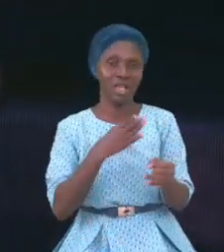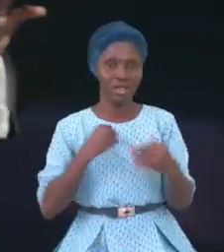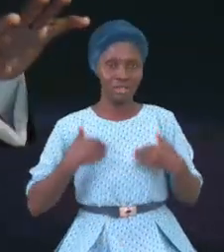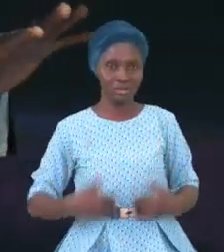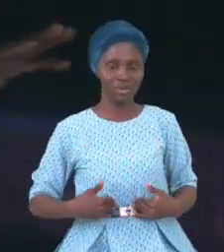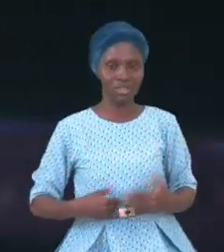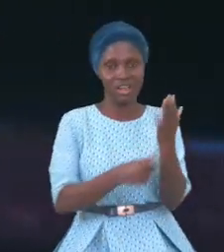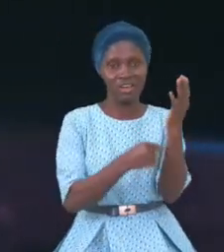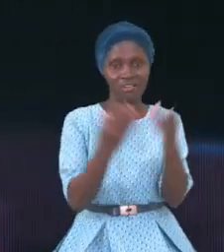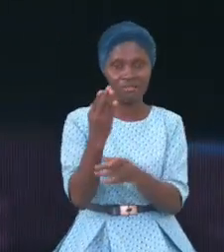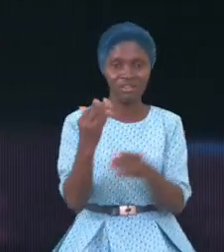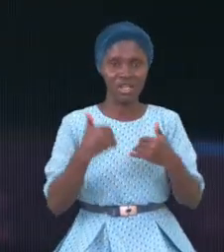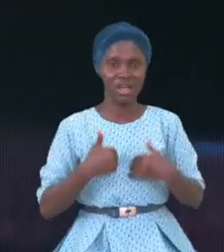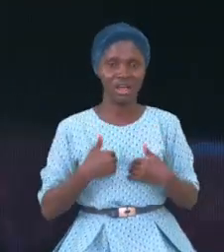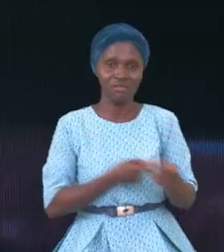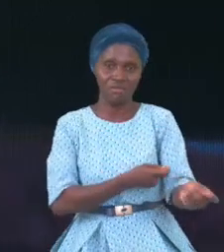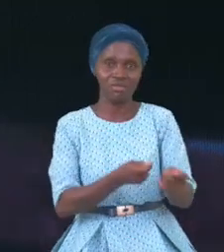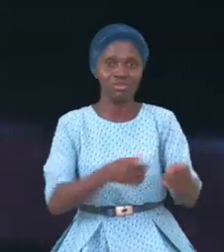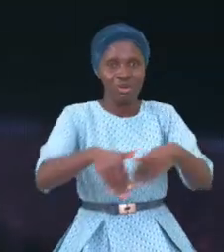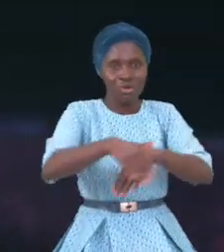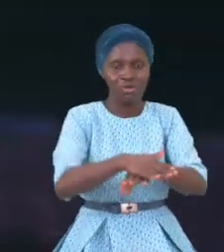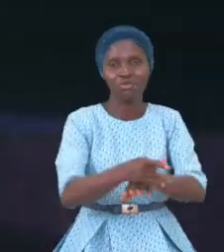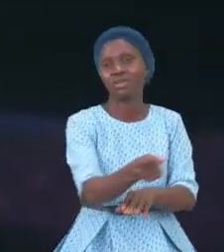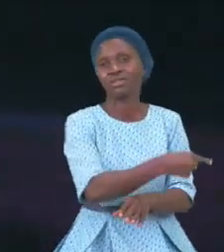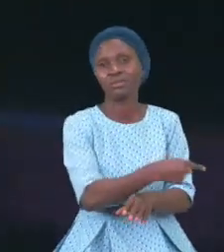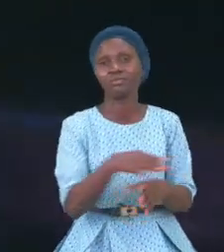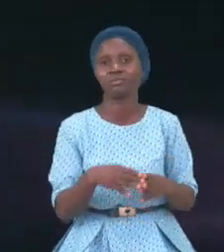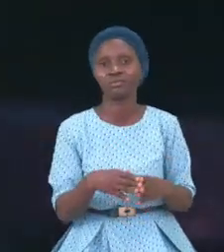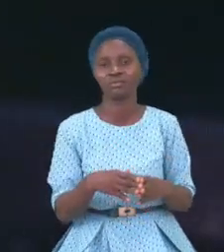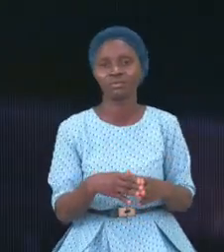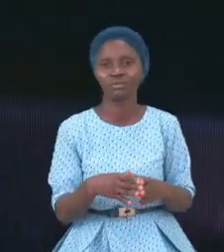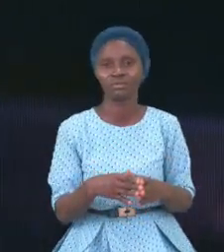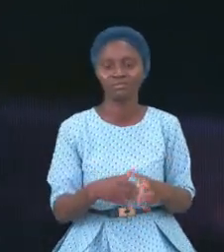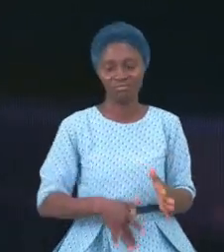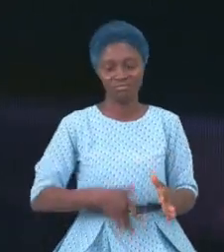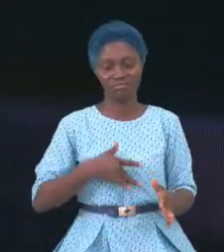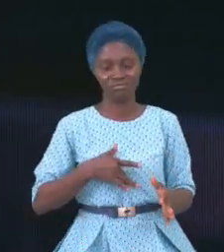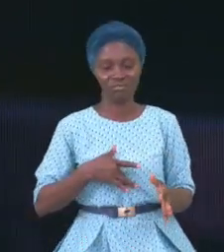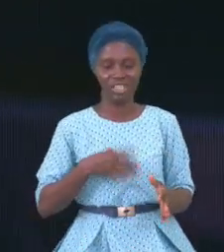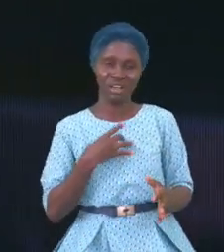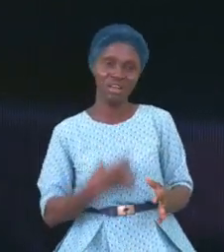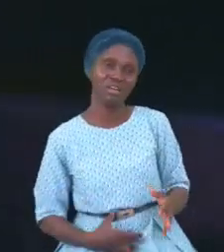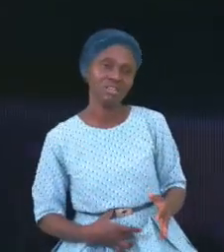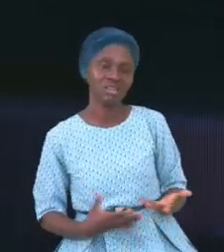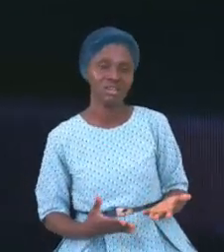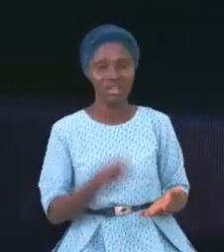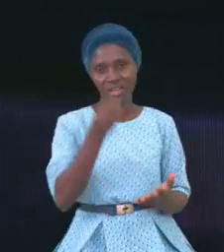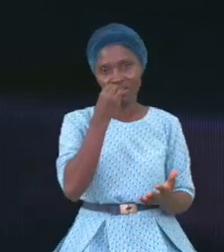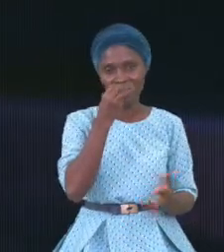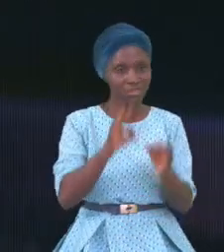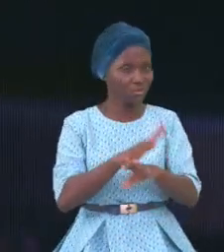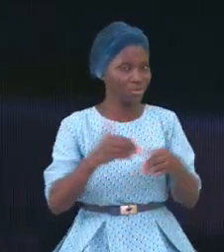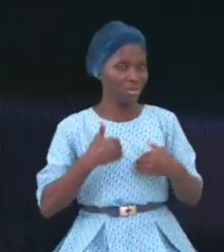has the mastery over them. I feel hungry. Get something to eat. If you don't have, steal it, get it.